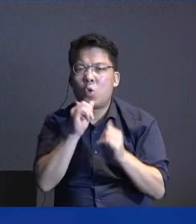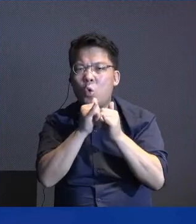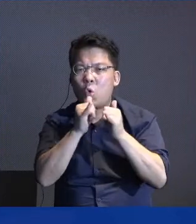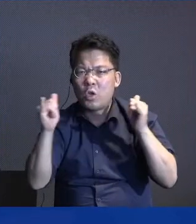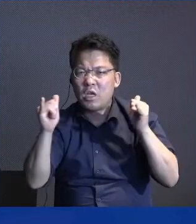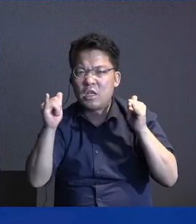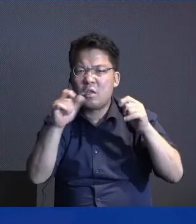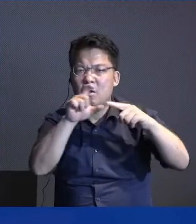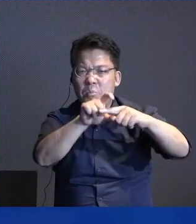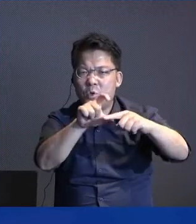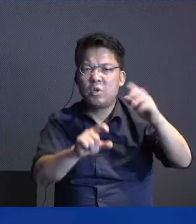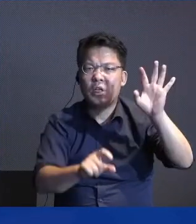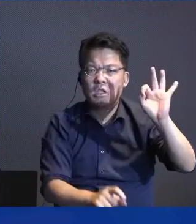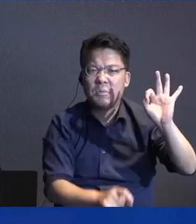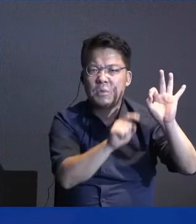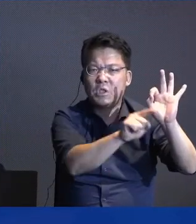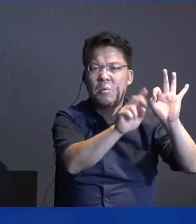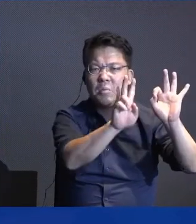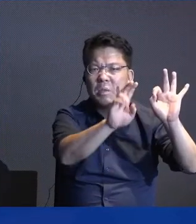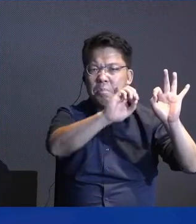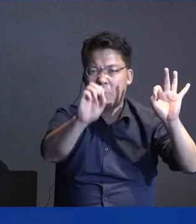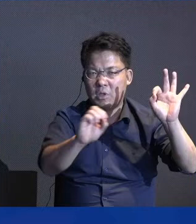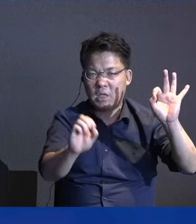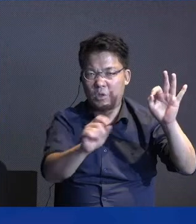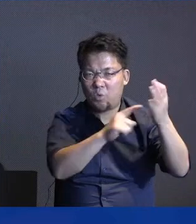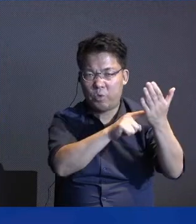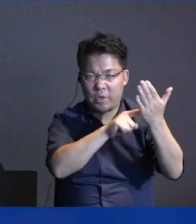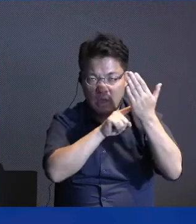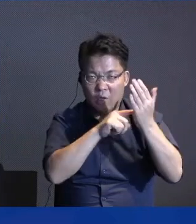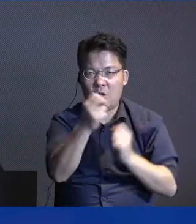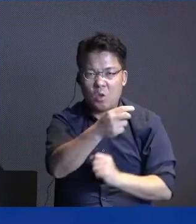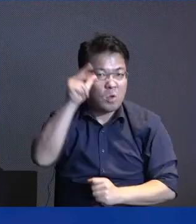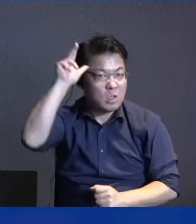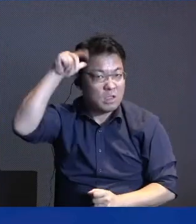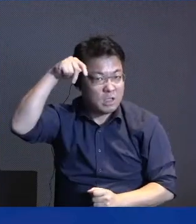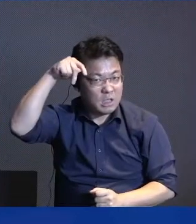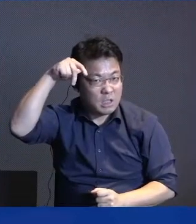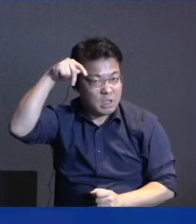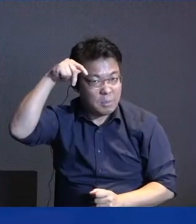of people with dementia will grow with population aging.